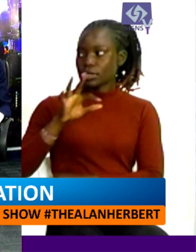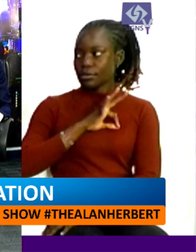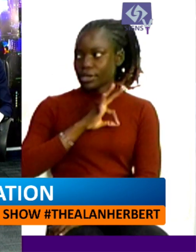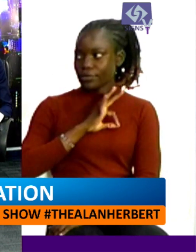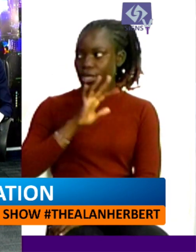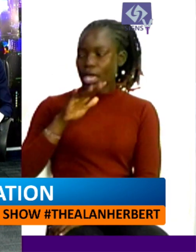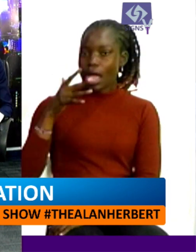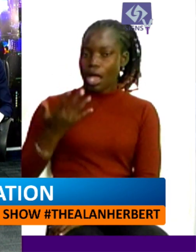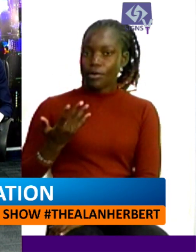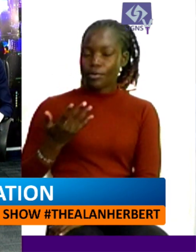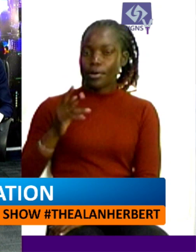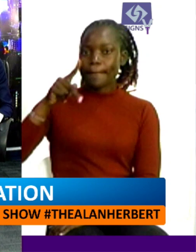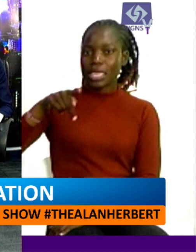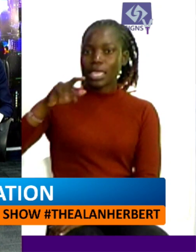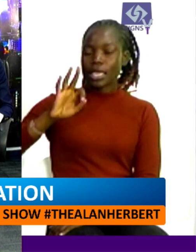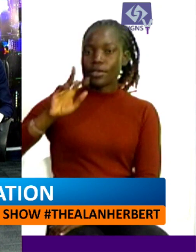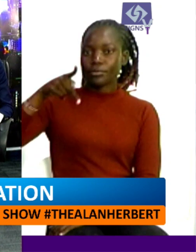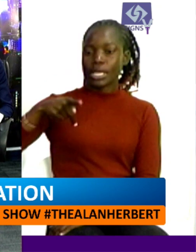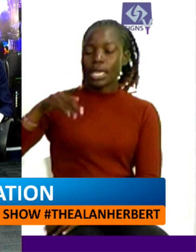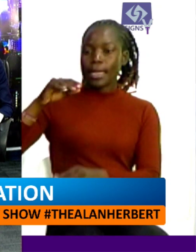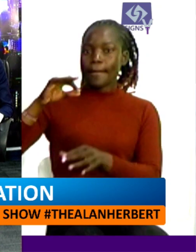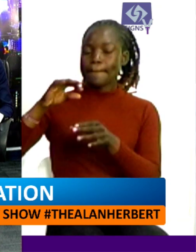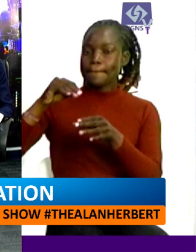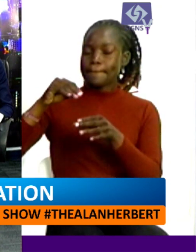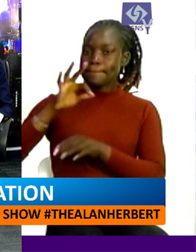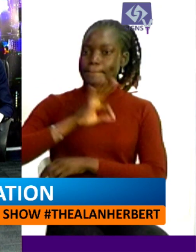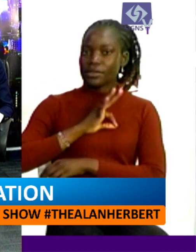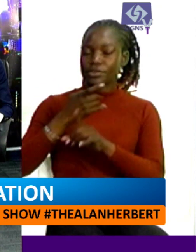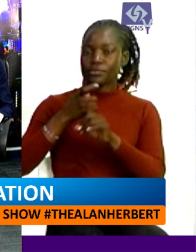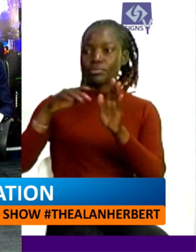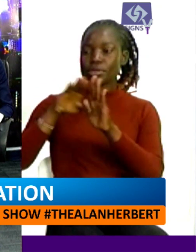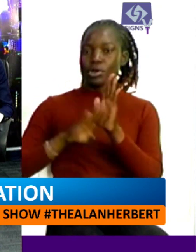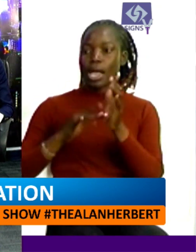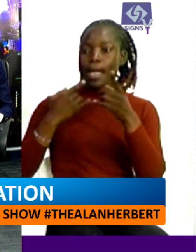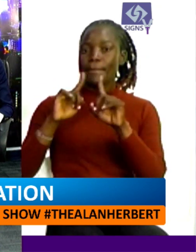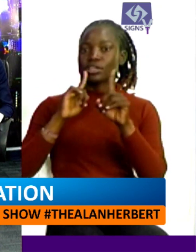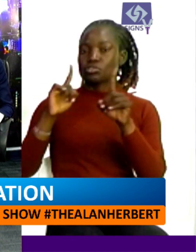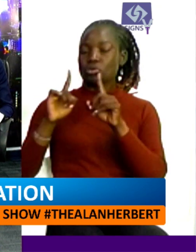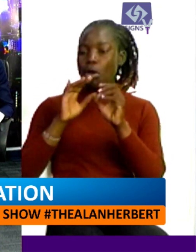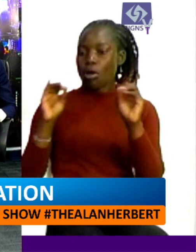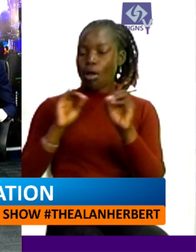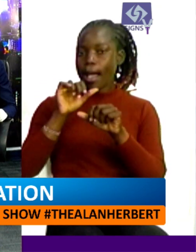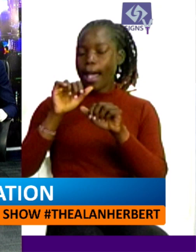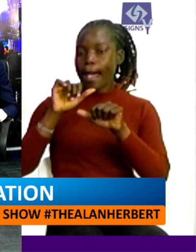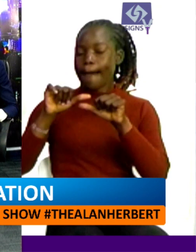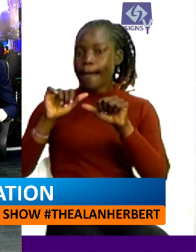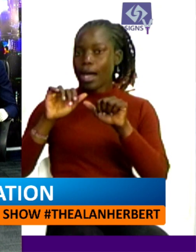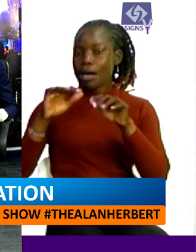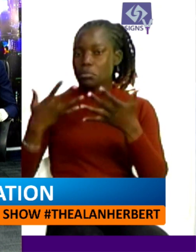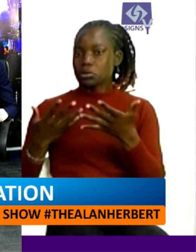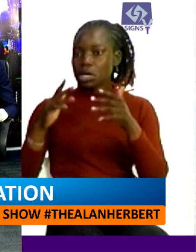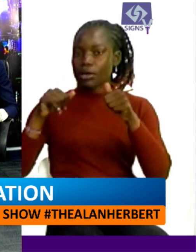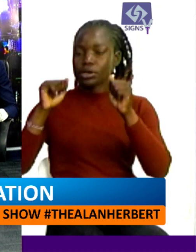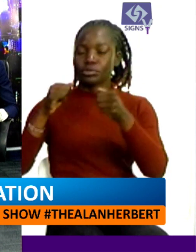how PFP alumni get to benefit from the program, but we've not spoken about how do we get to apply for the